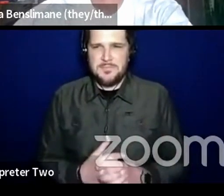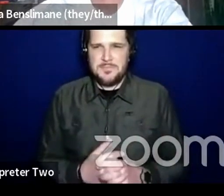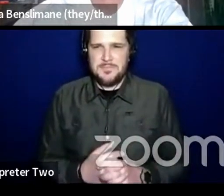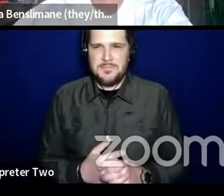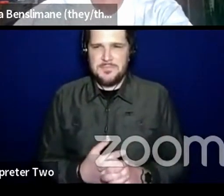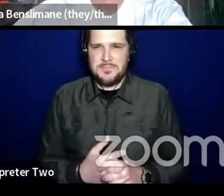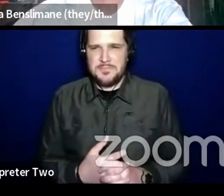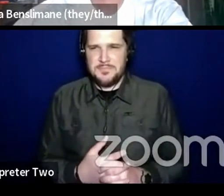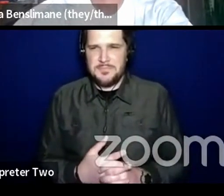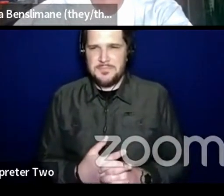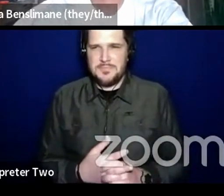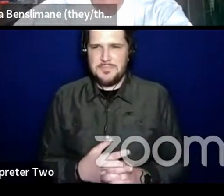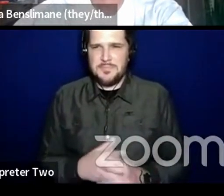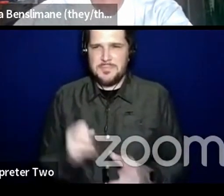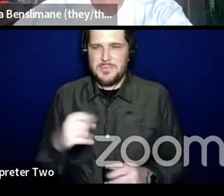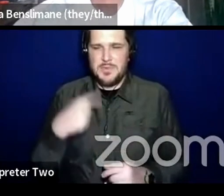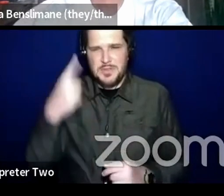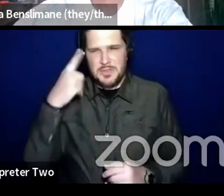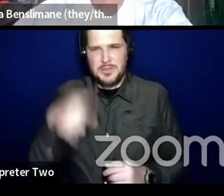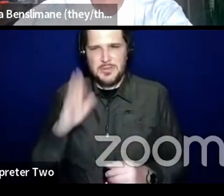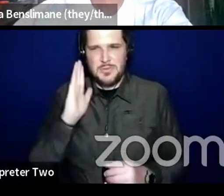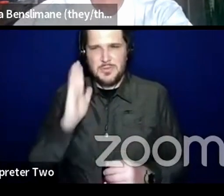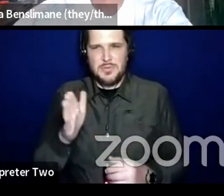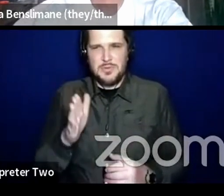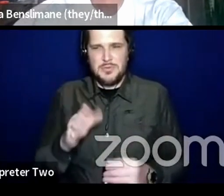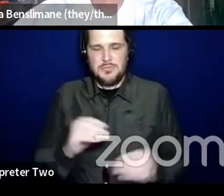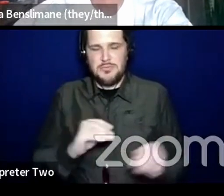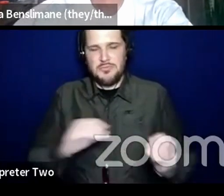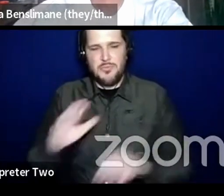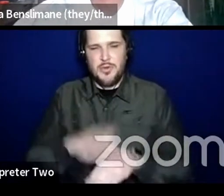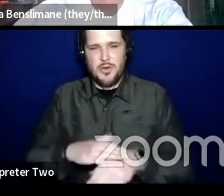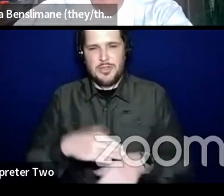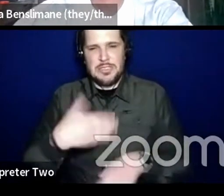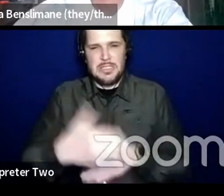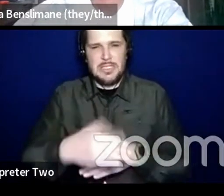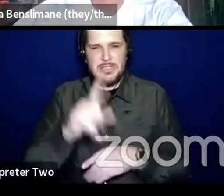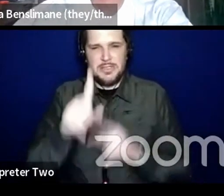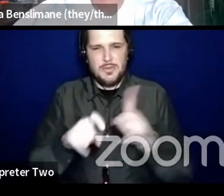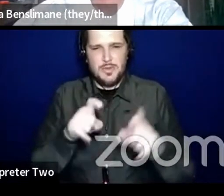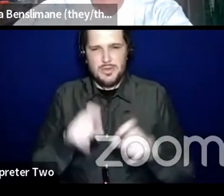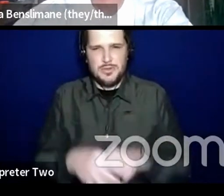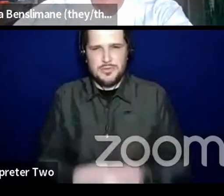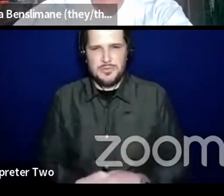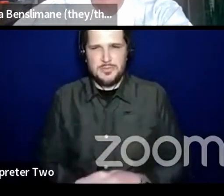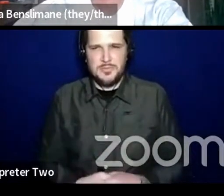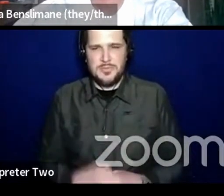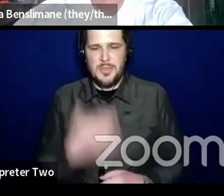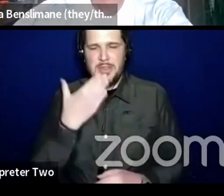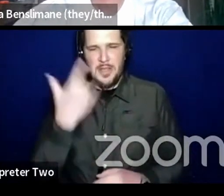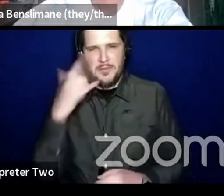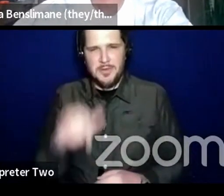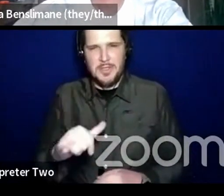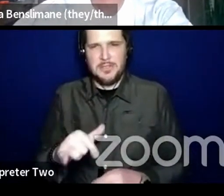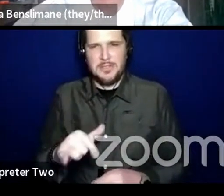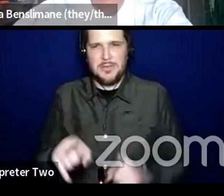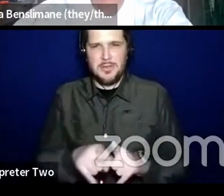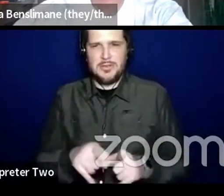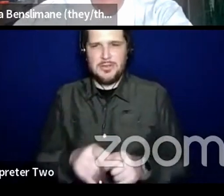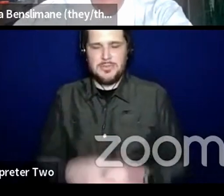think that will mean we're moving on to the next question. Yeah, for sure. Thank you for that also.